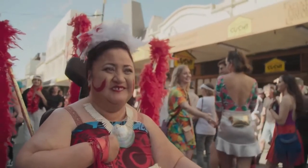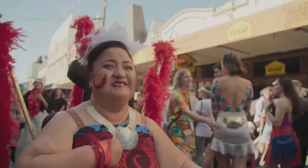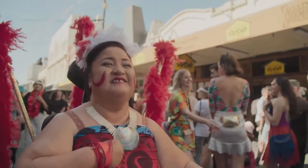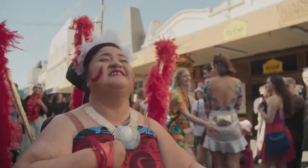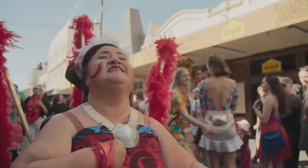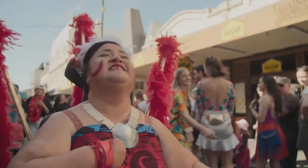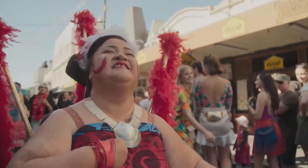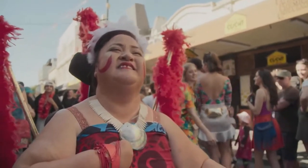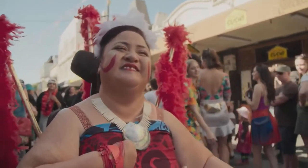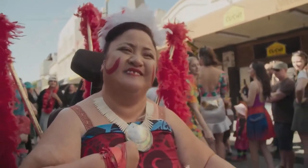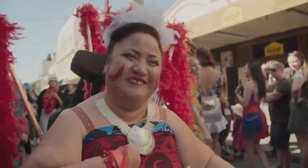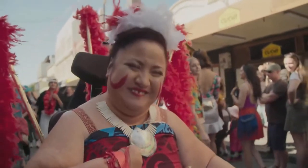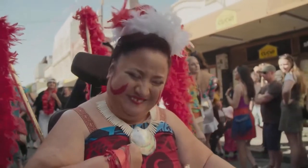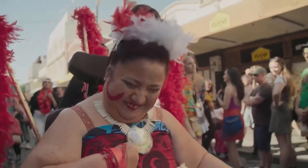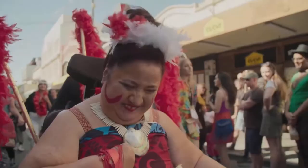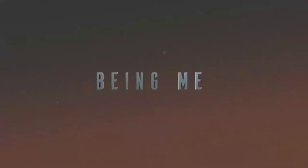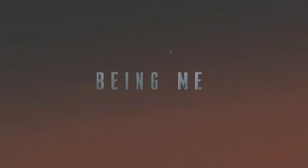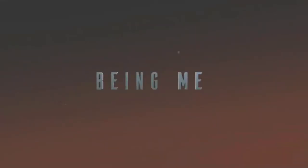truly am